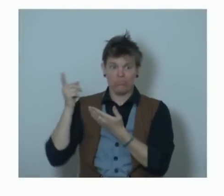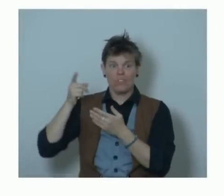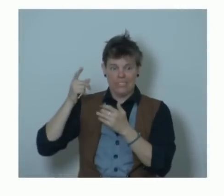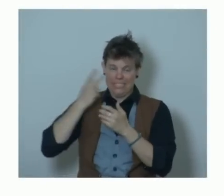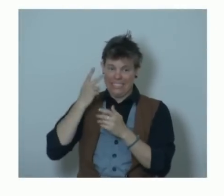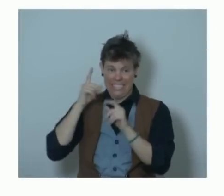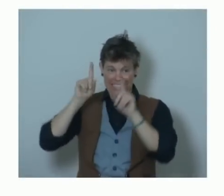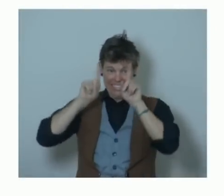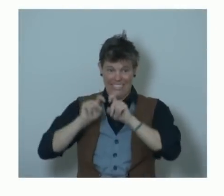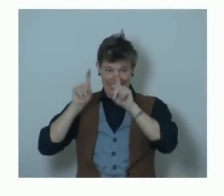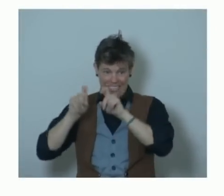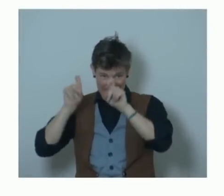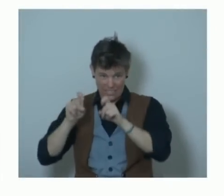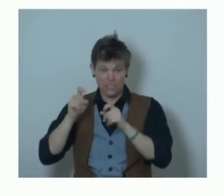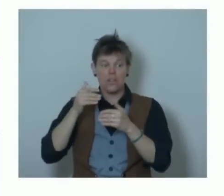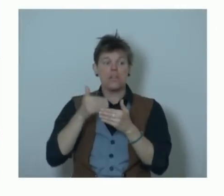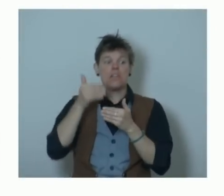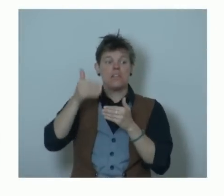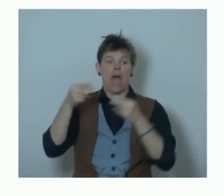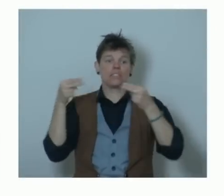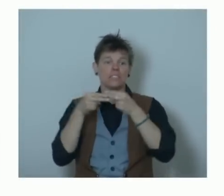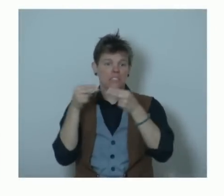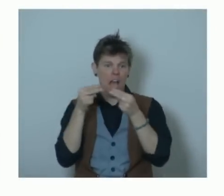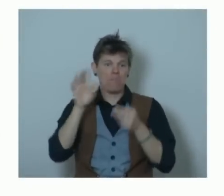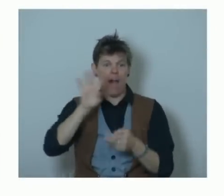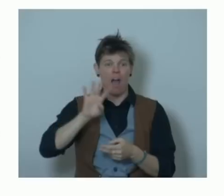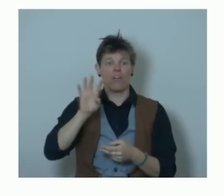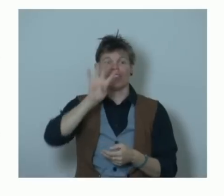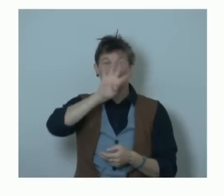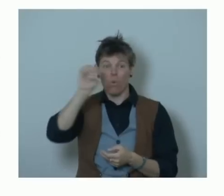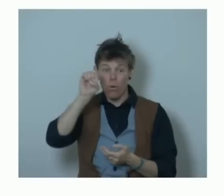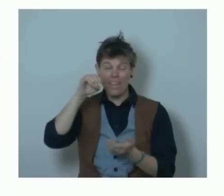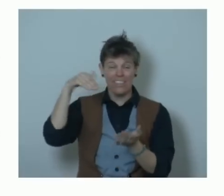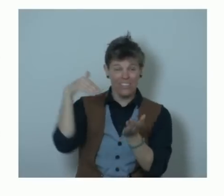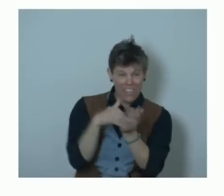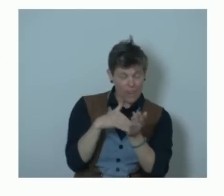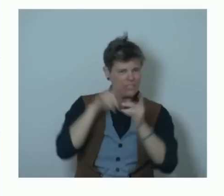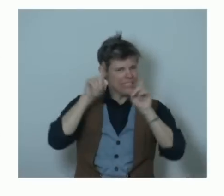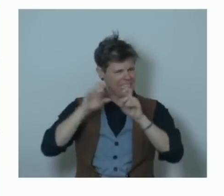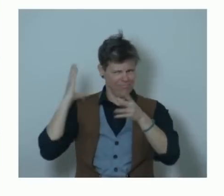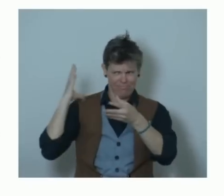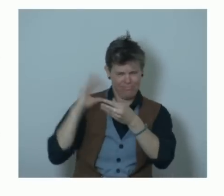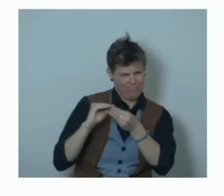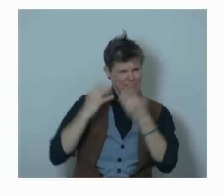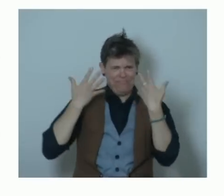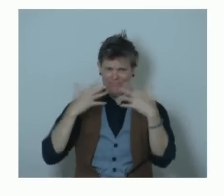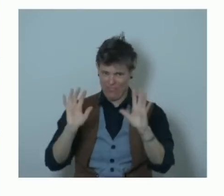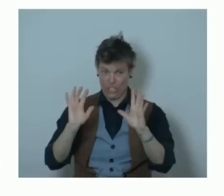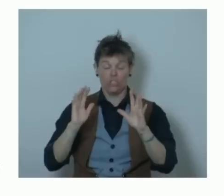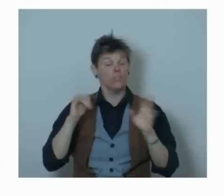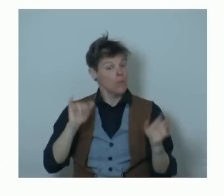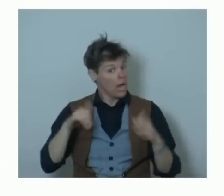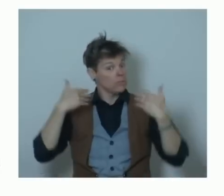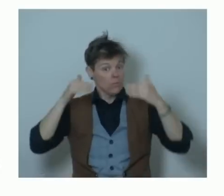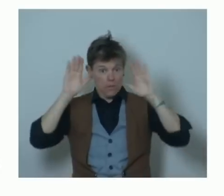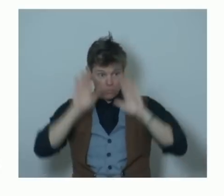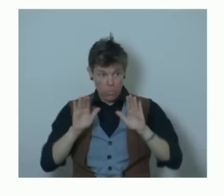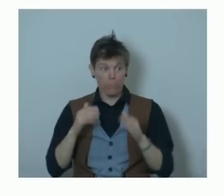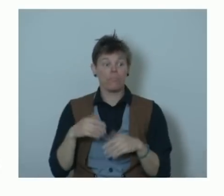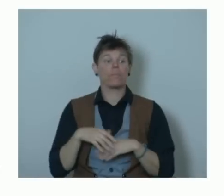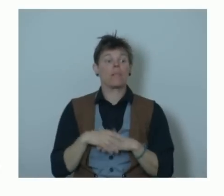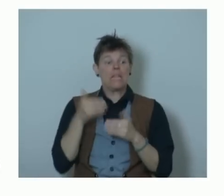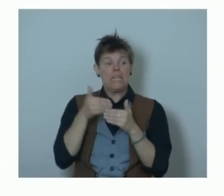one. We're already over 40,000 tests, and I'm going to talk in a minute about how wonderful that is. Let's keep going. And